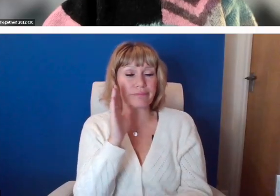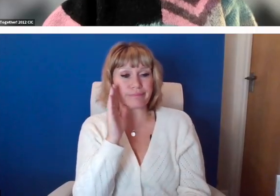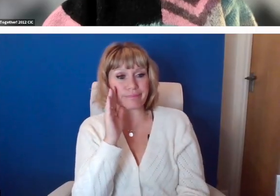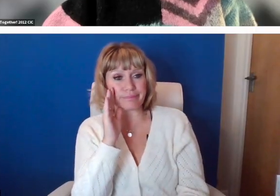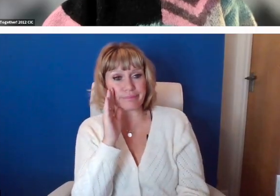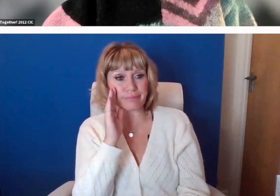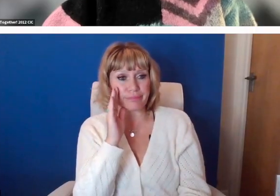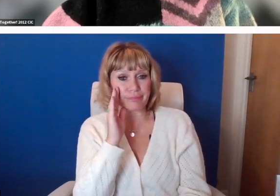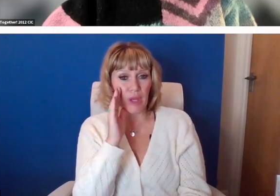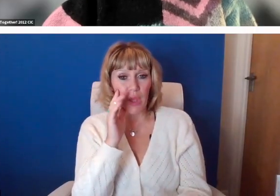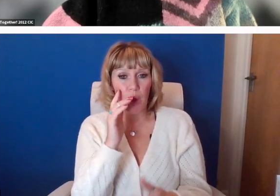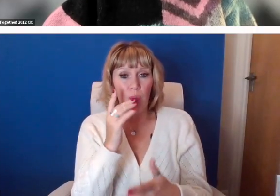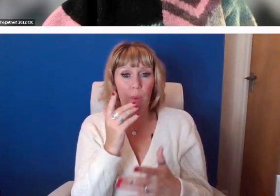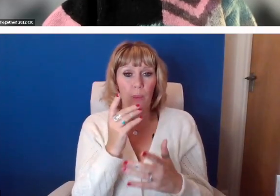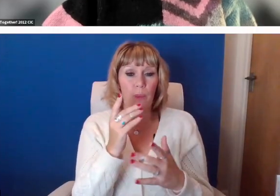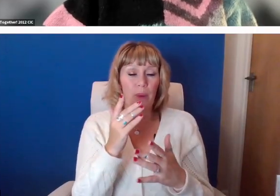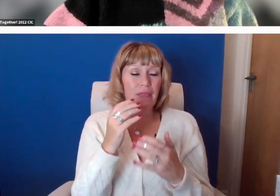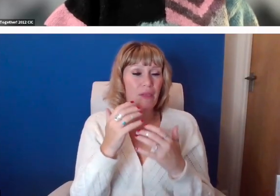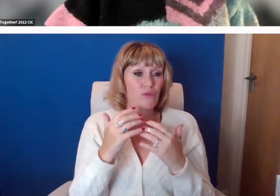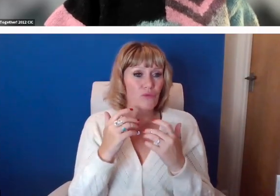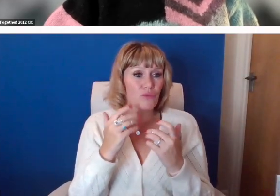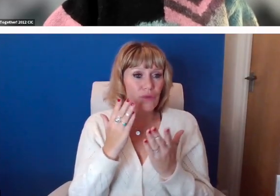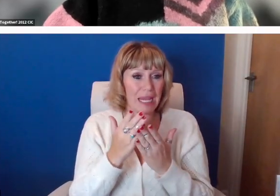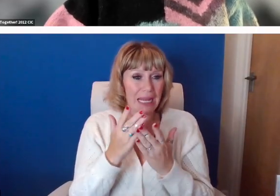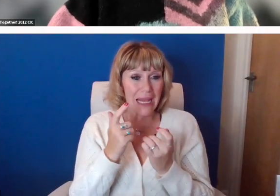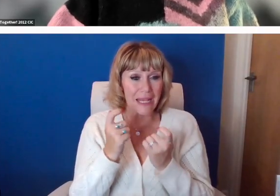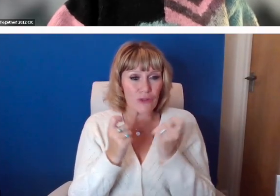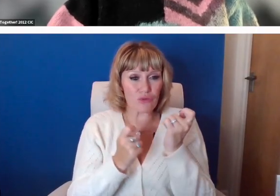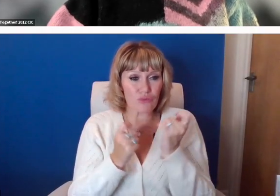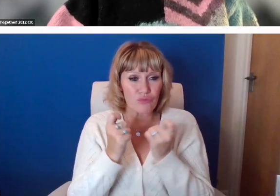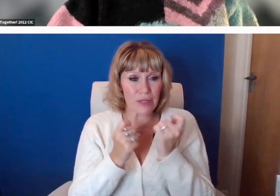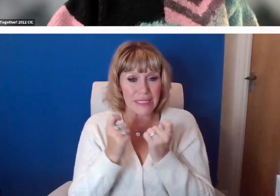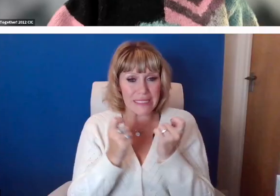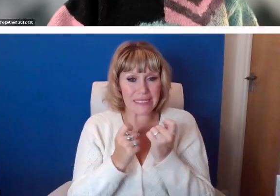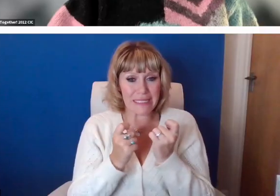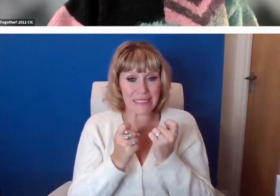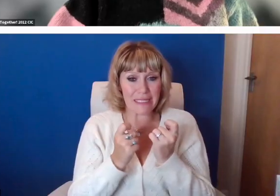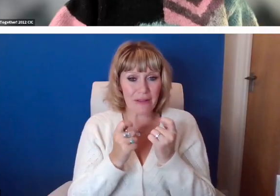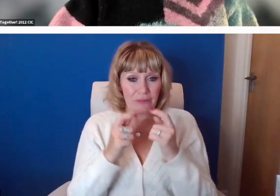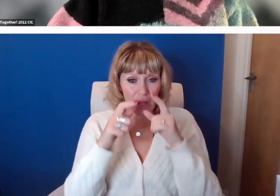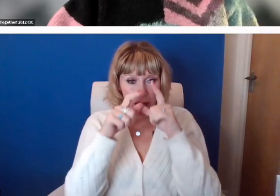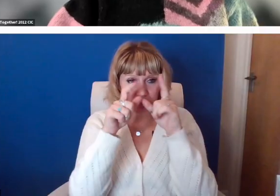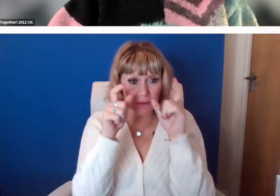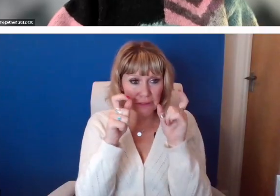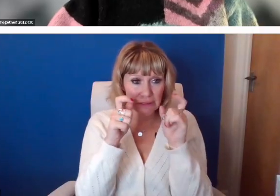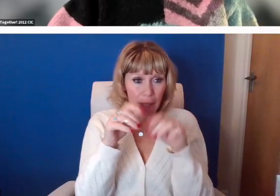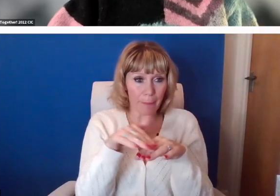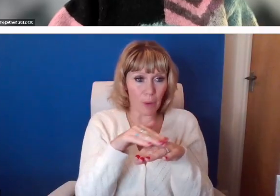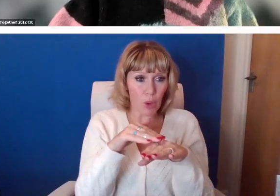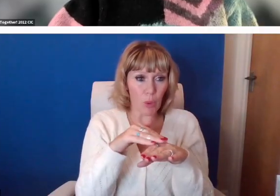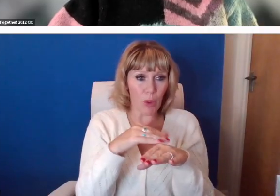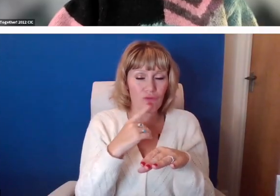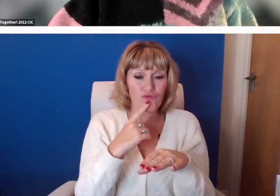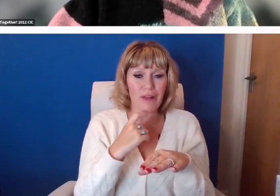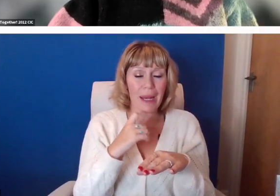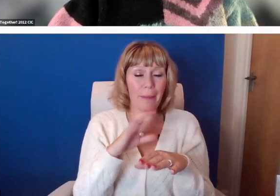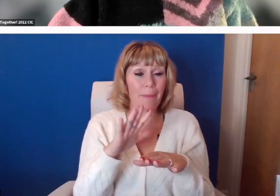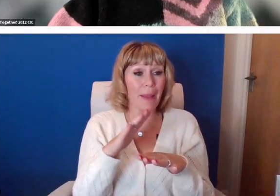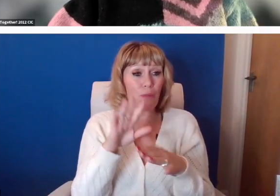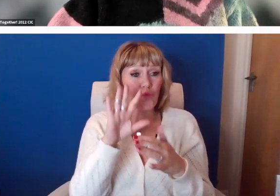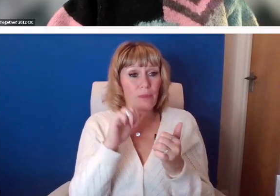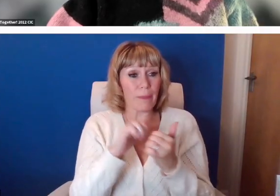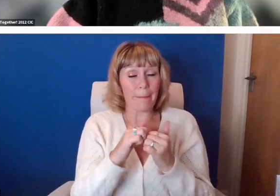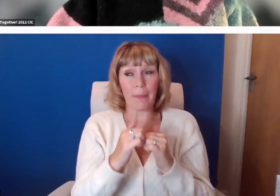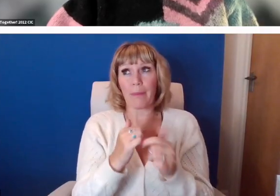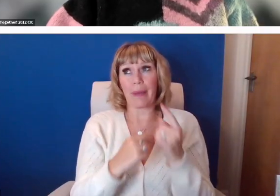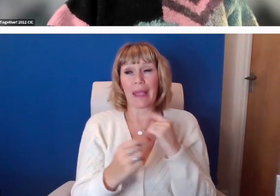expressive brush lines in blue and red. Some of you may remember that Ali had a whole exhibition with us back in